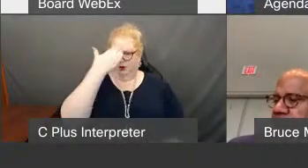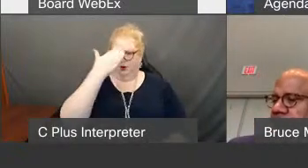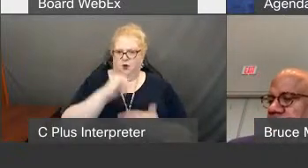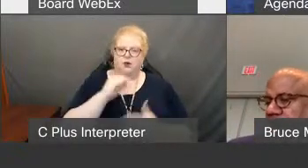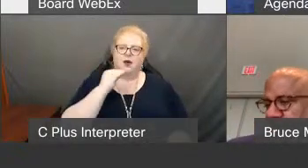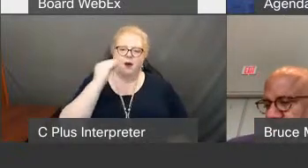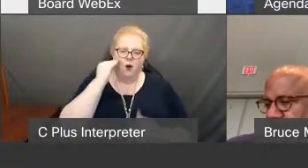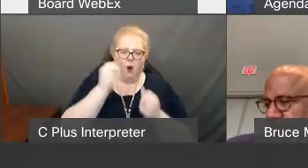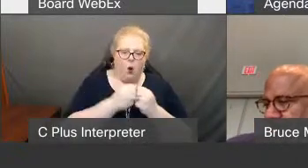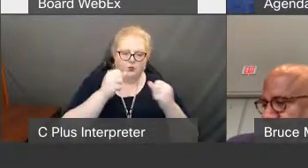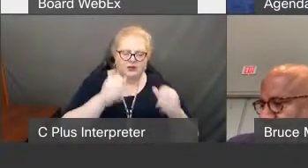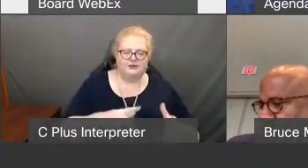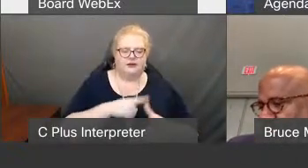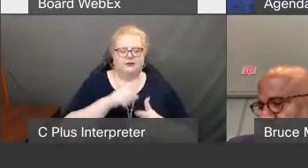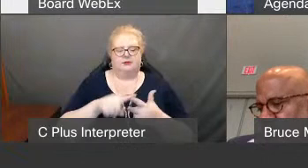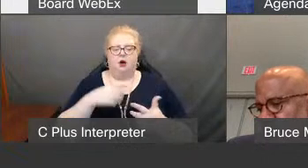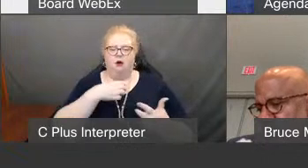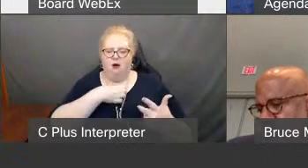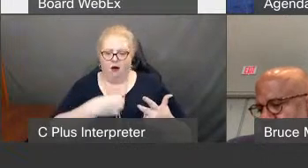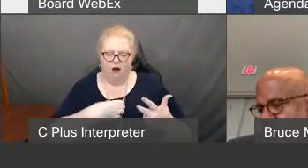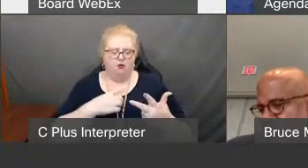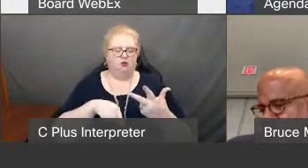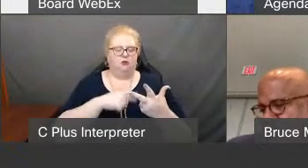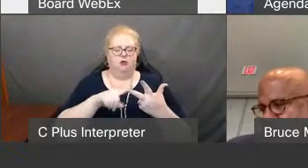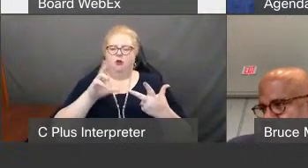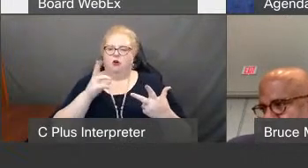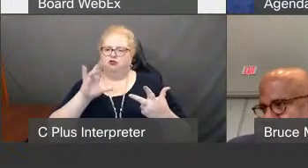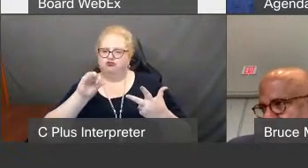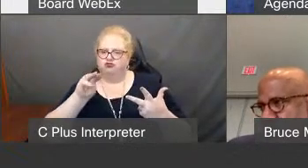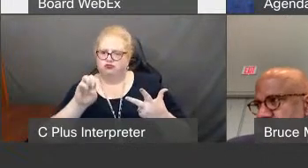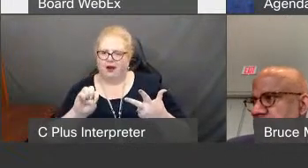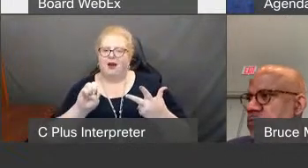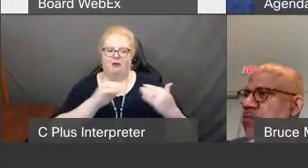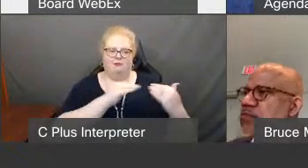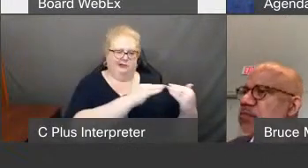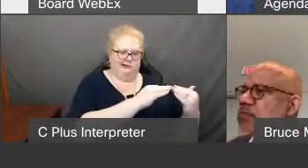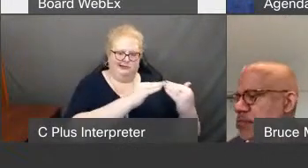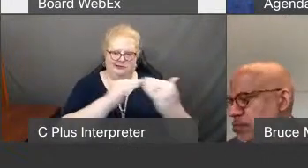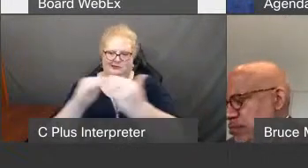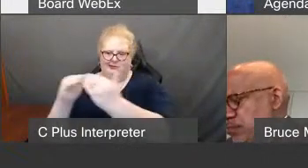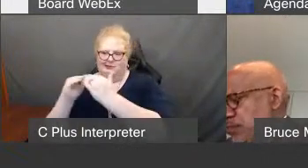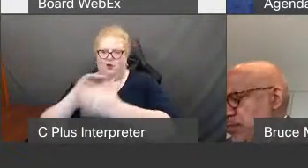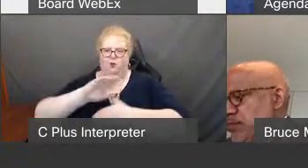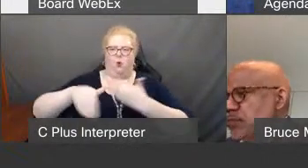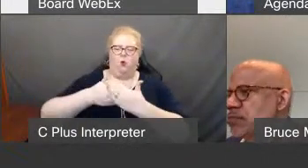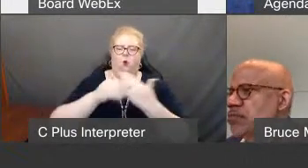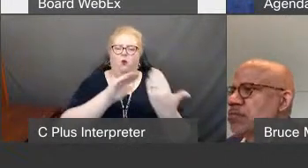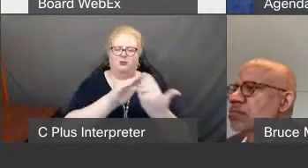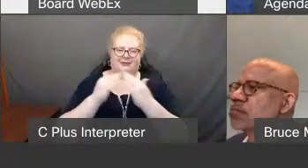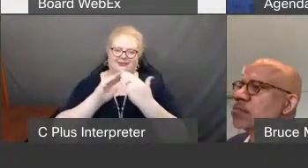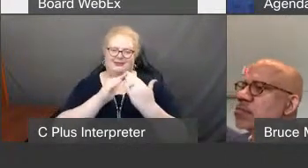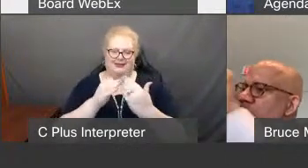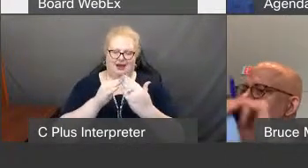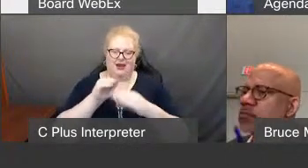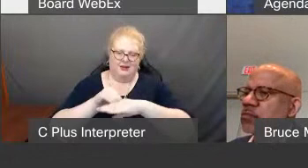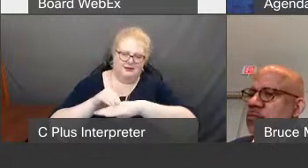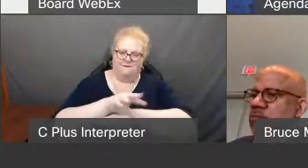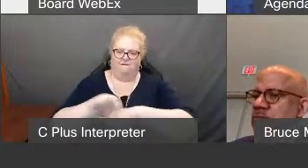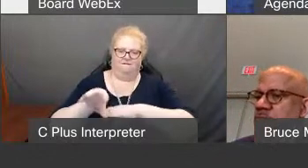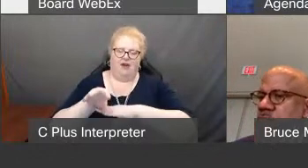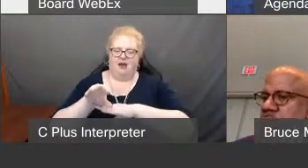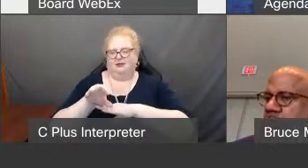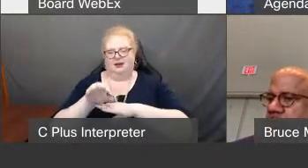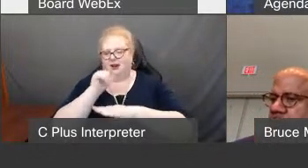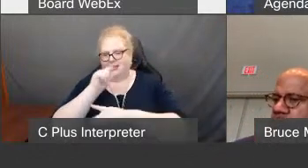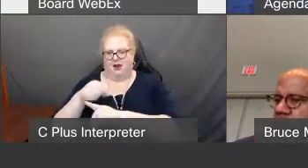know crime, we know there's a lot of issues that cut across the board with respect to this whole city. So I'd encourage us, Mayor, I